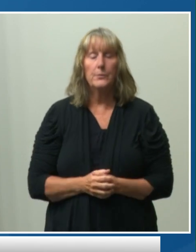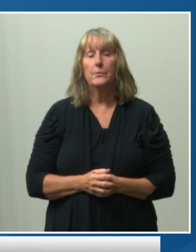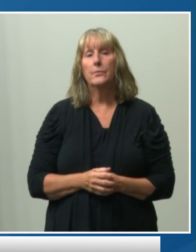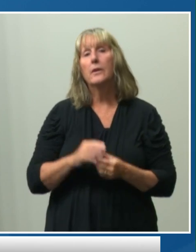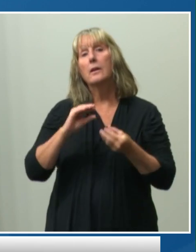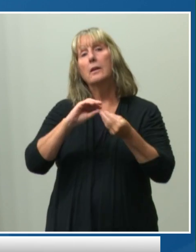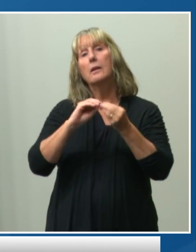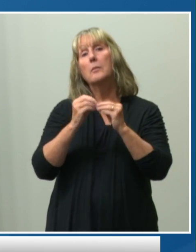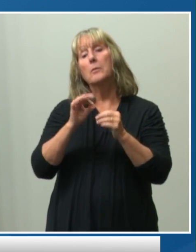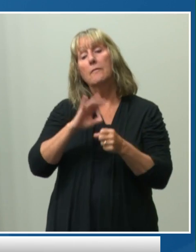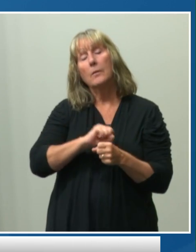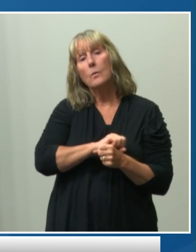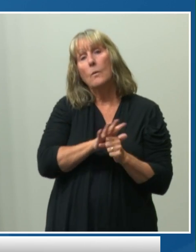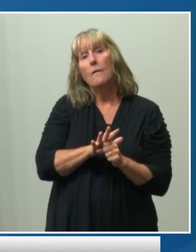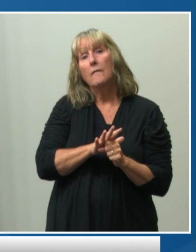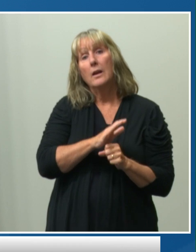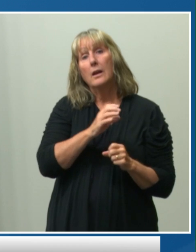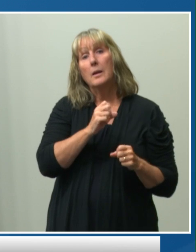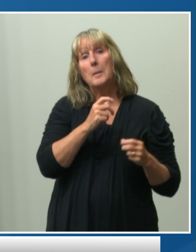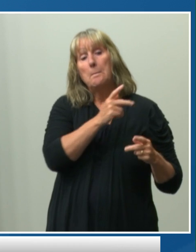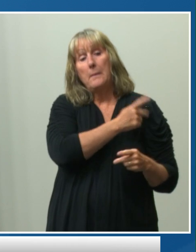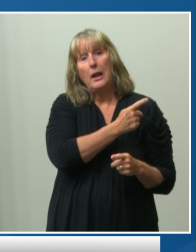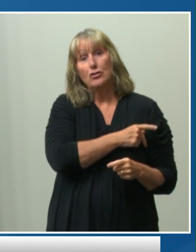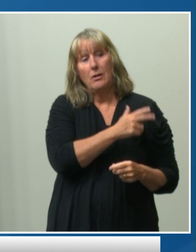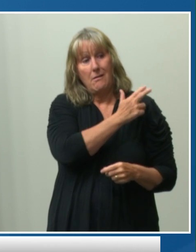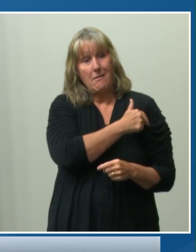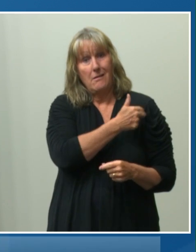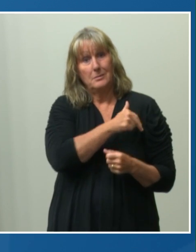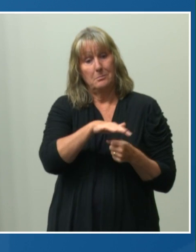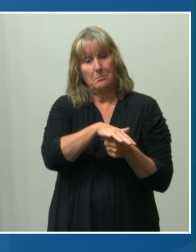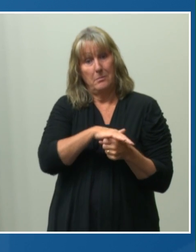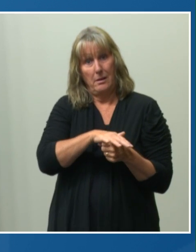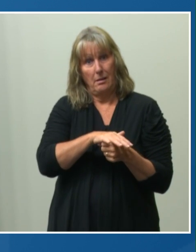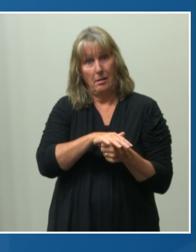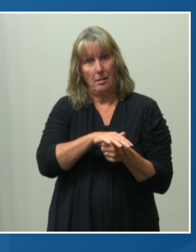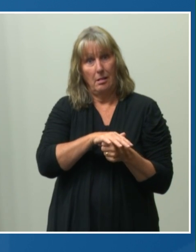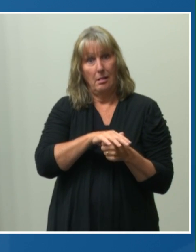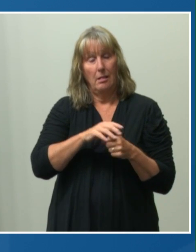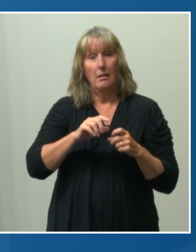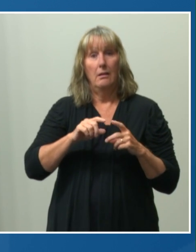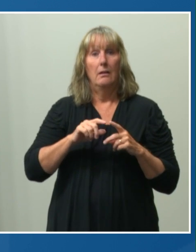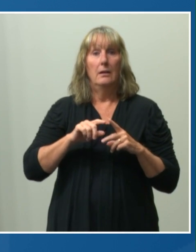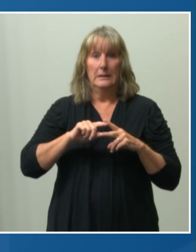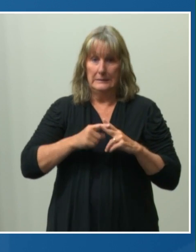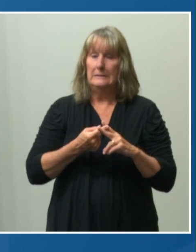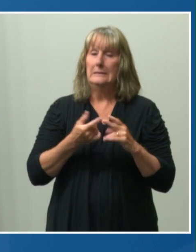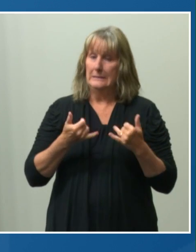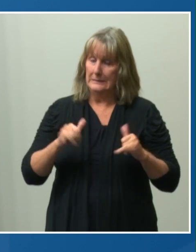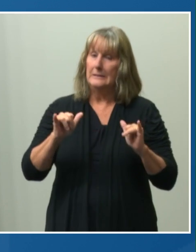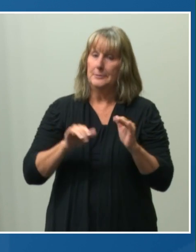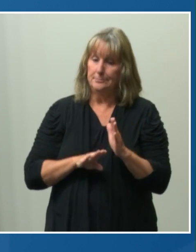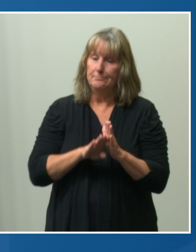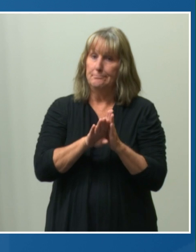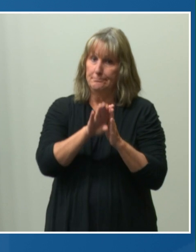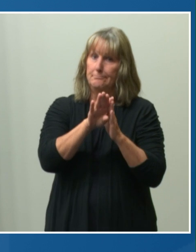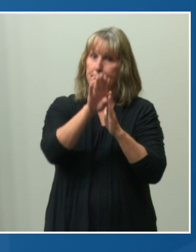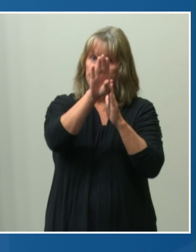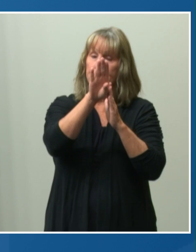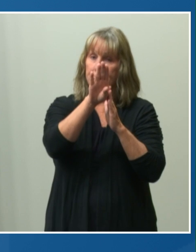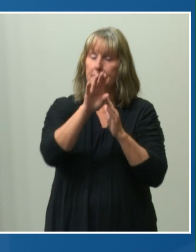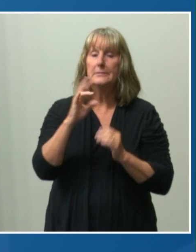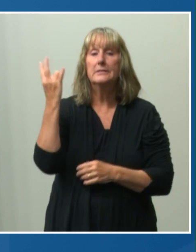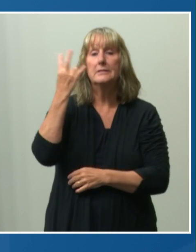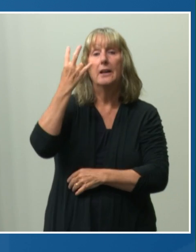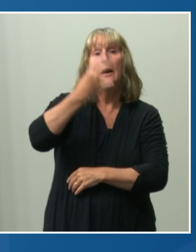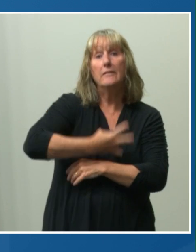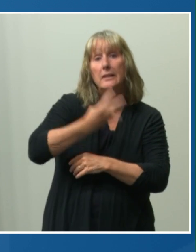number of COVID-19 patients hospitalized locally continues to a disturbing trend upward. The 7-day average